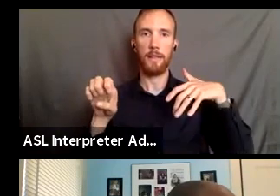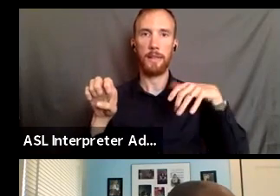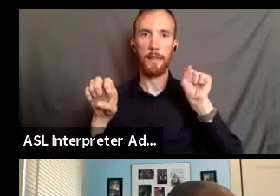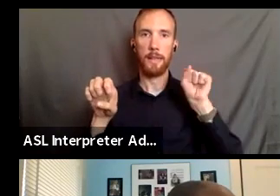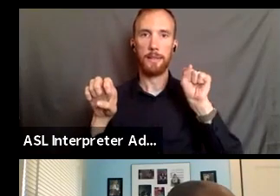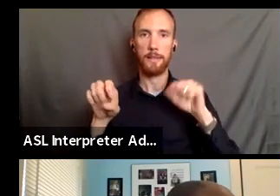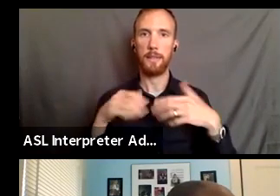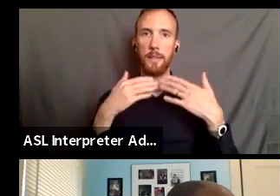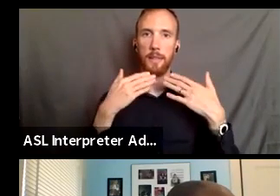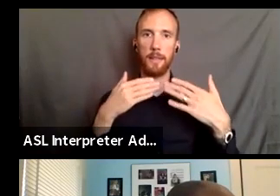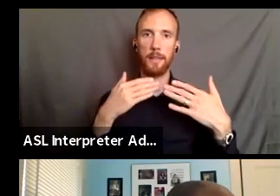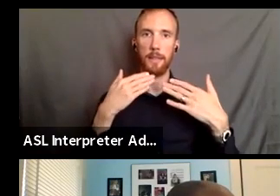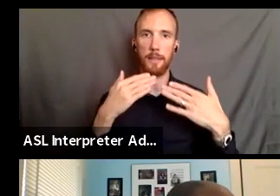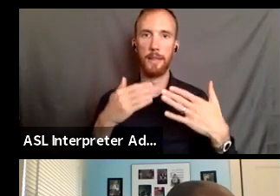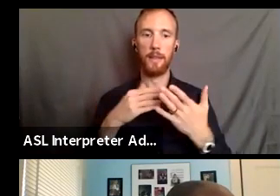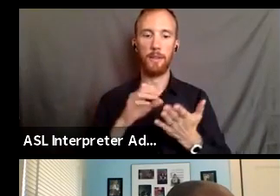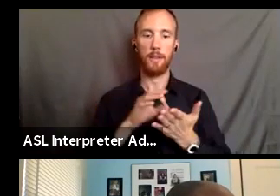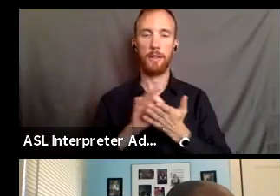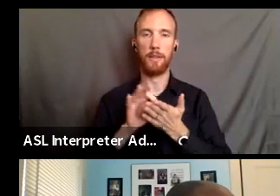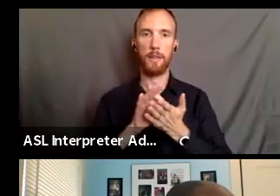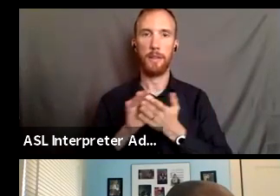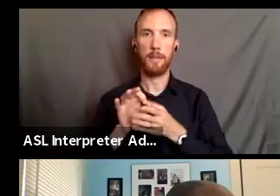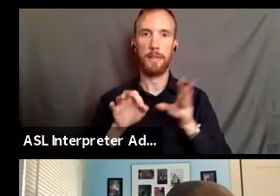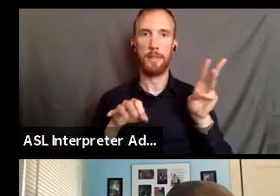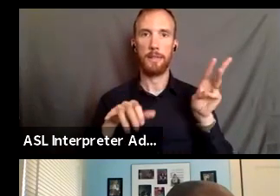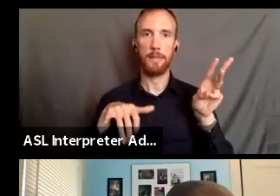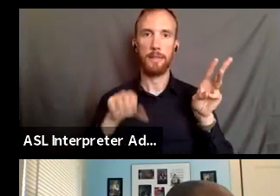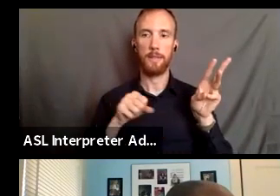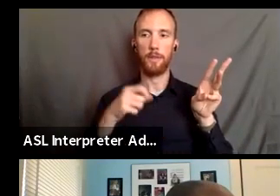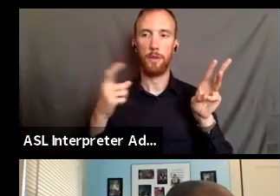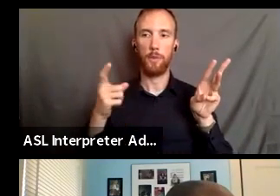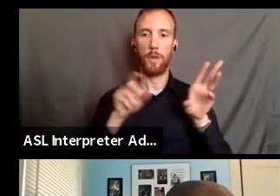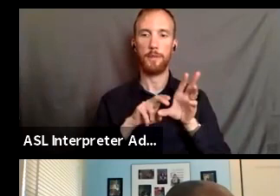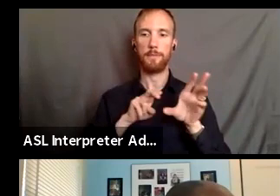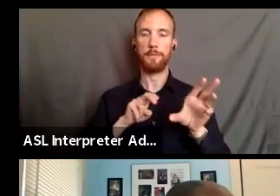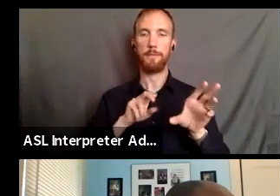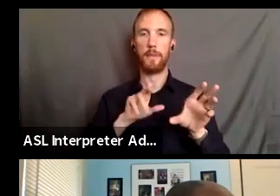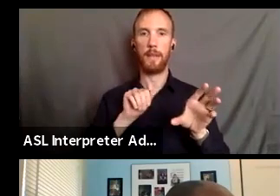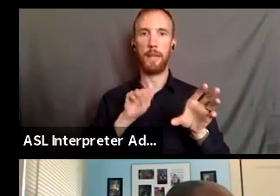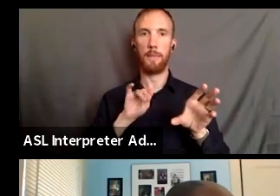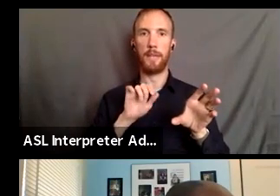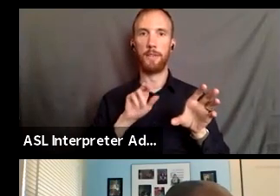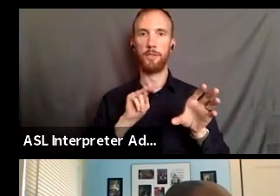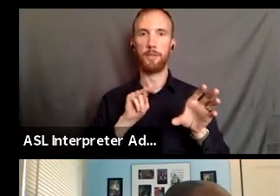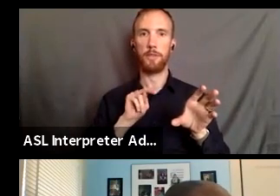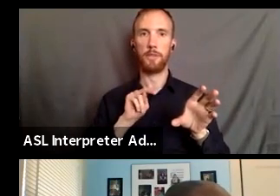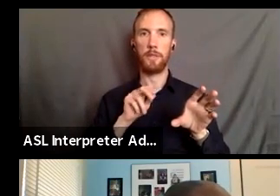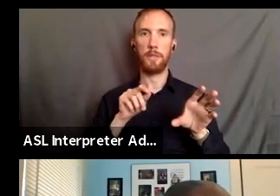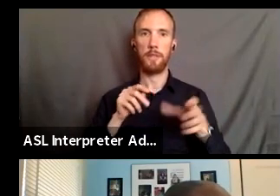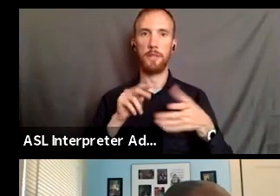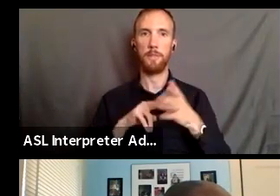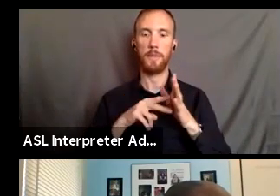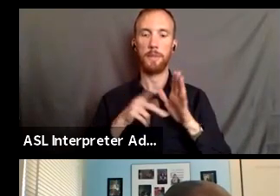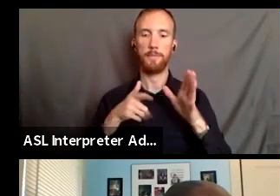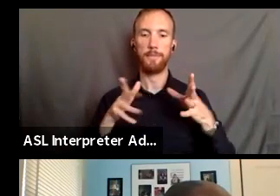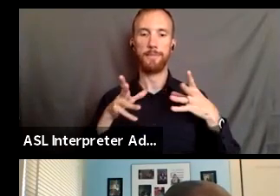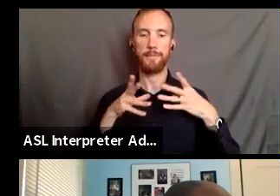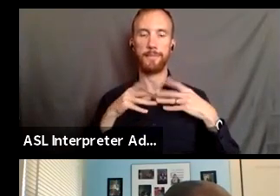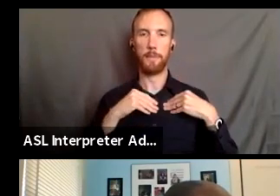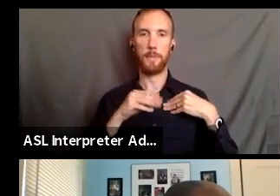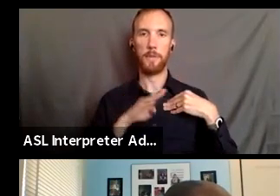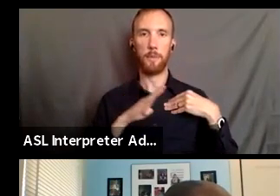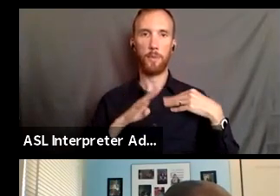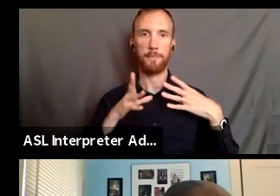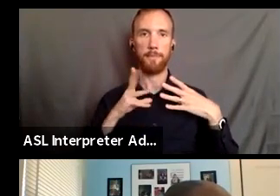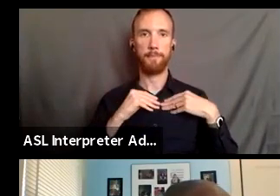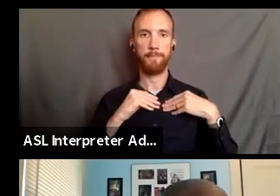thank you and the telly stands at six eyes and one abstention this matter is adopted by the board mr president